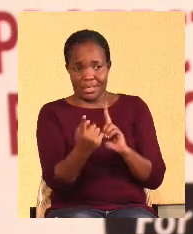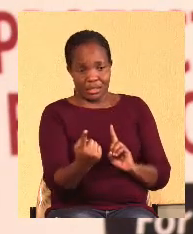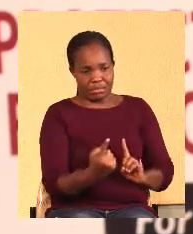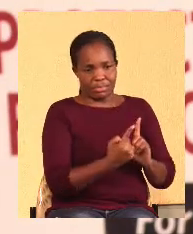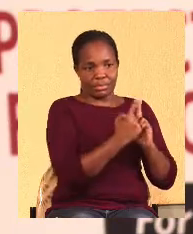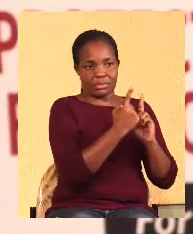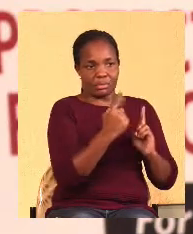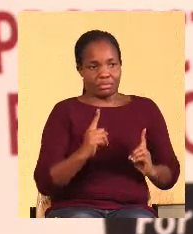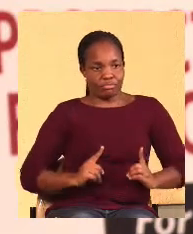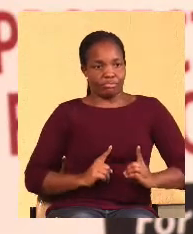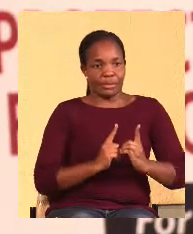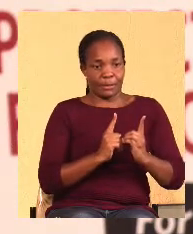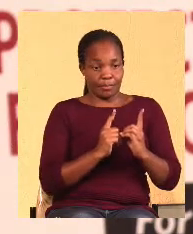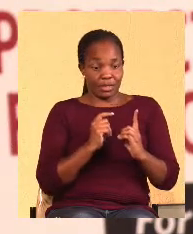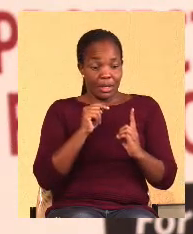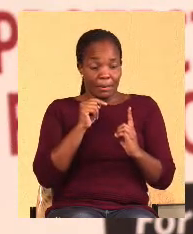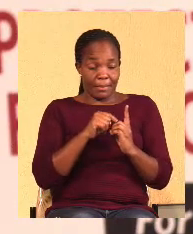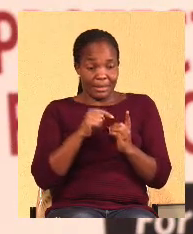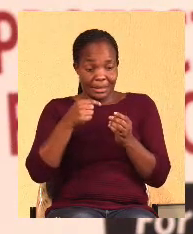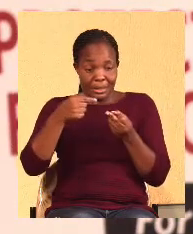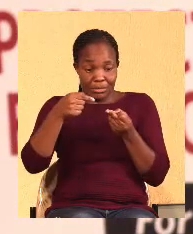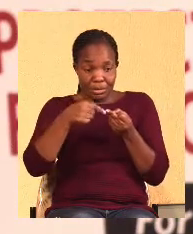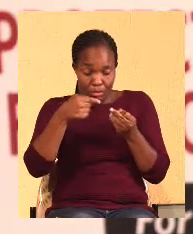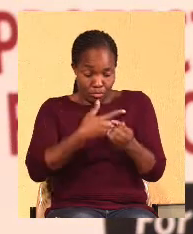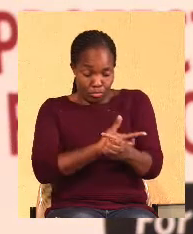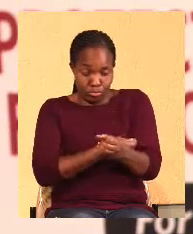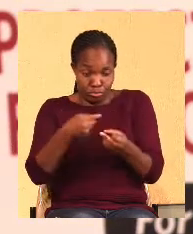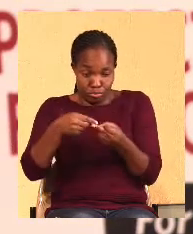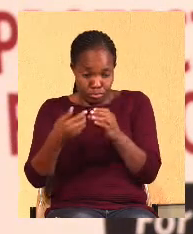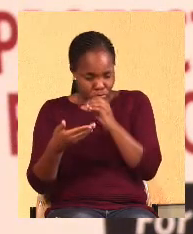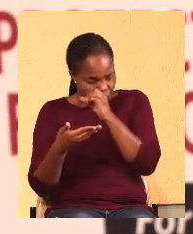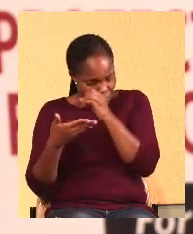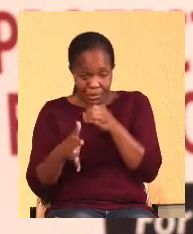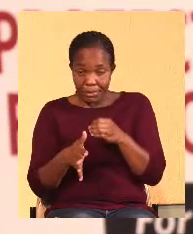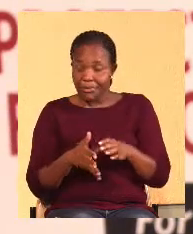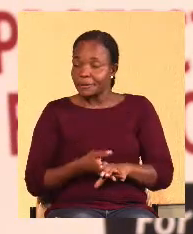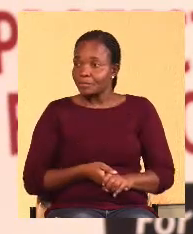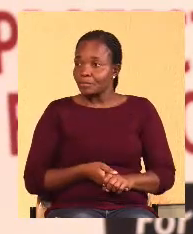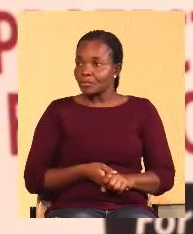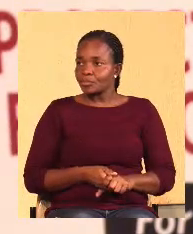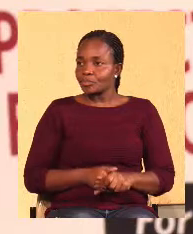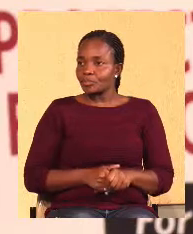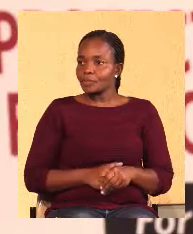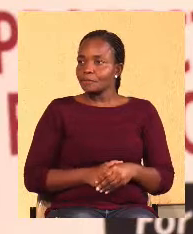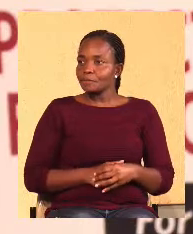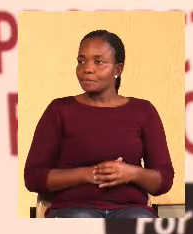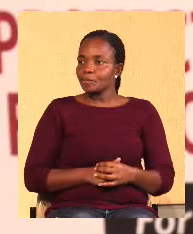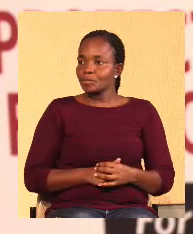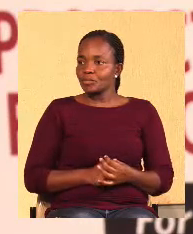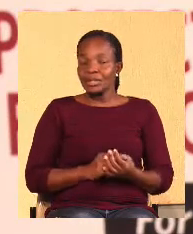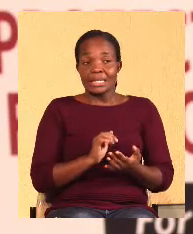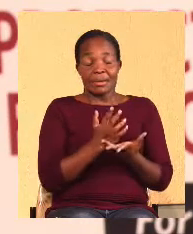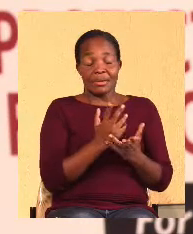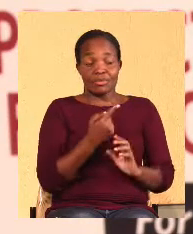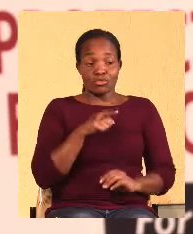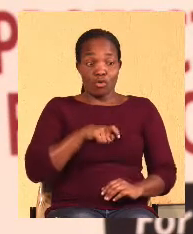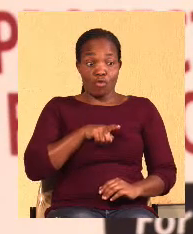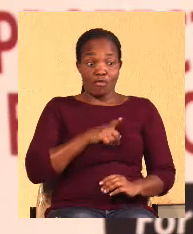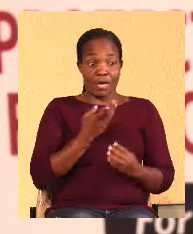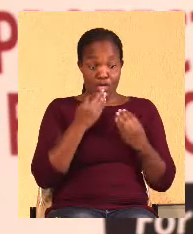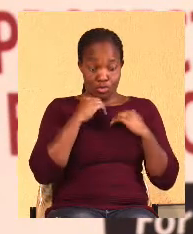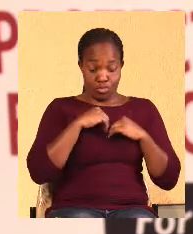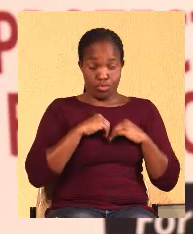is tested, because some people might carry the virus